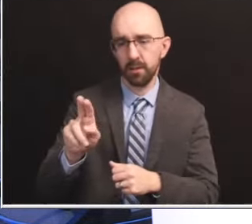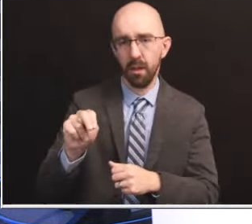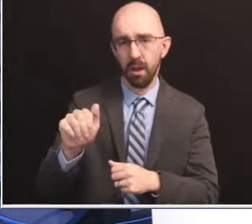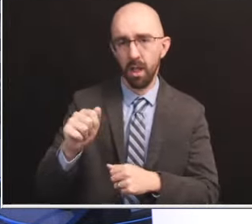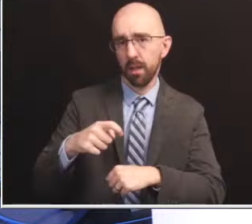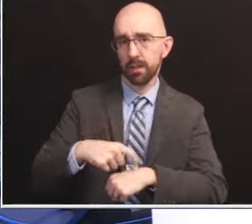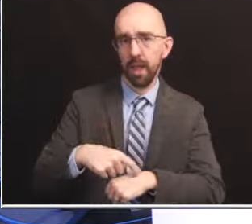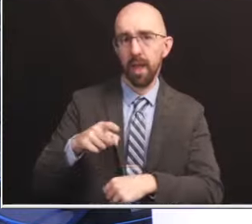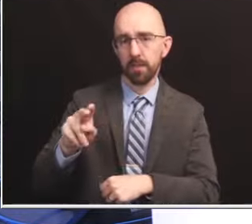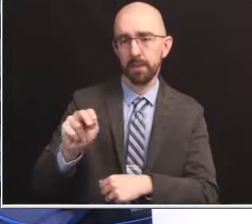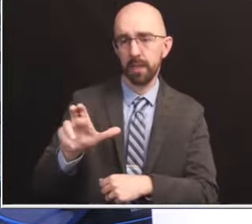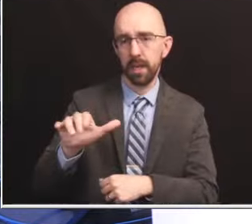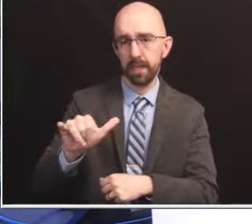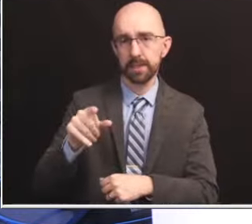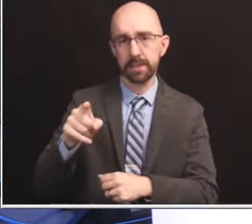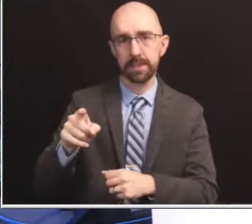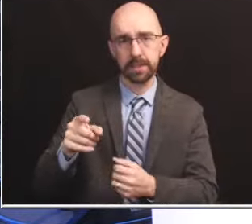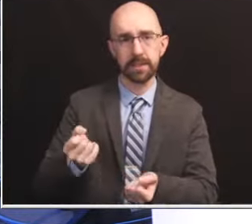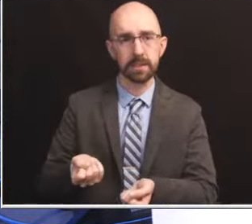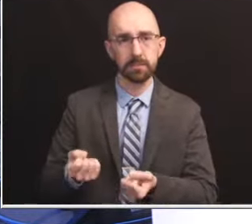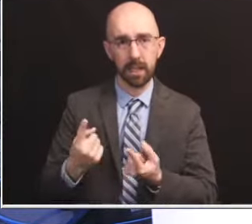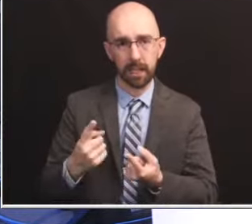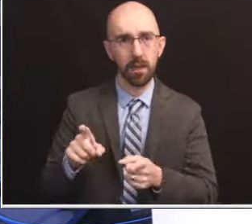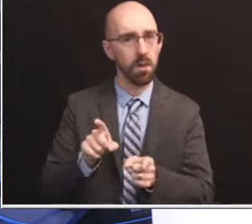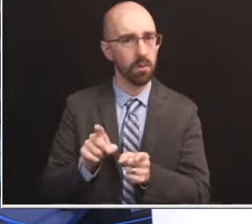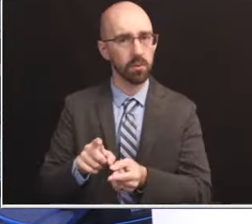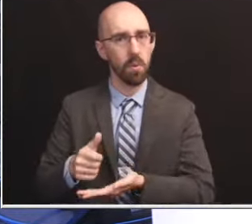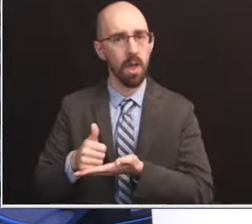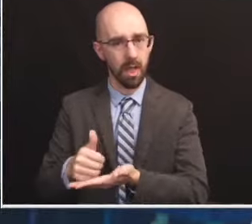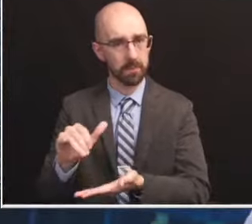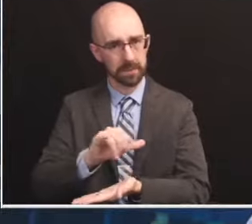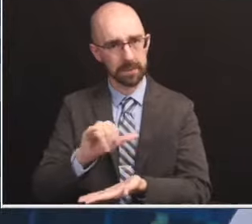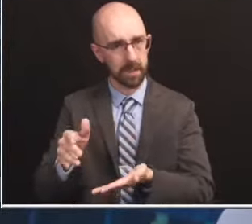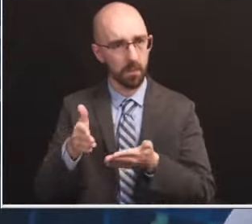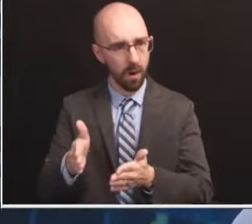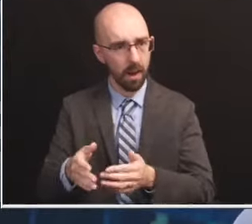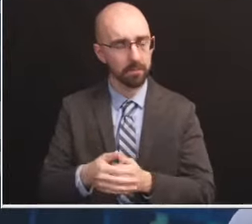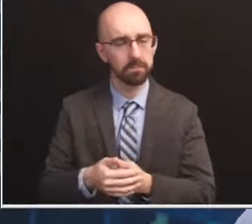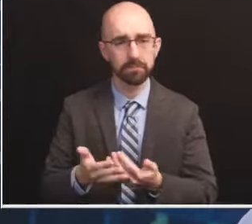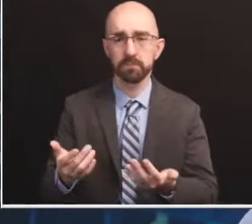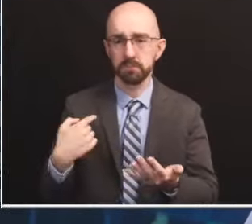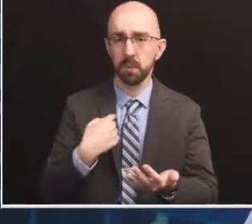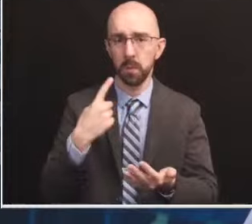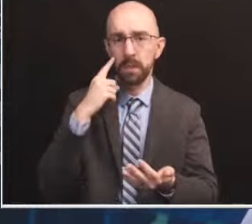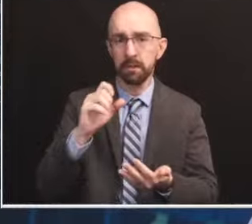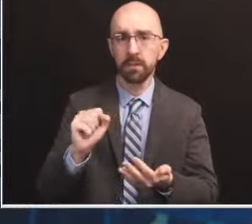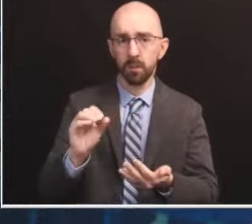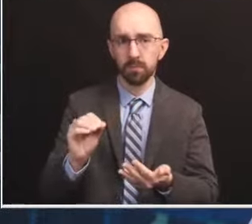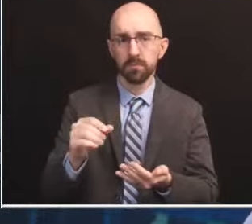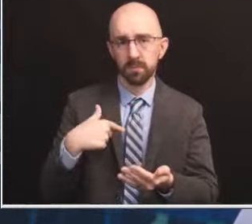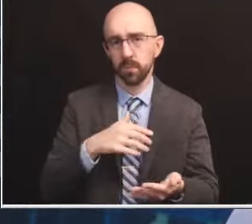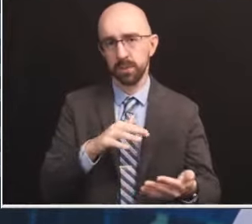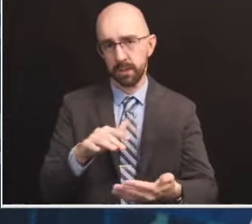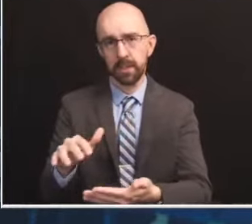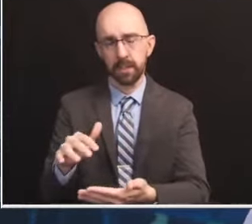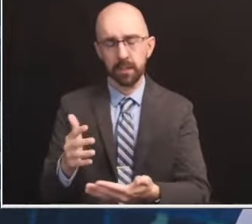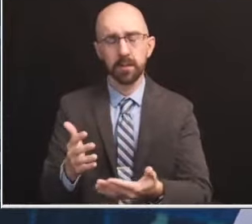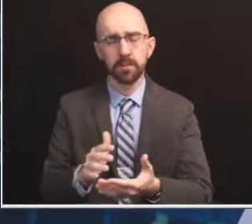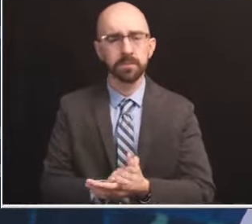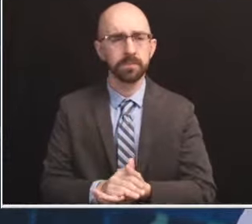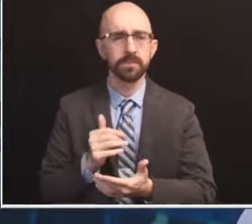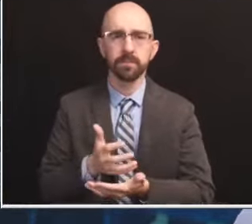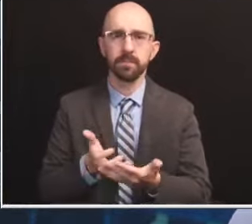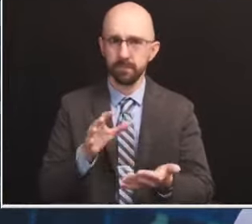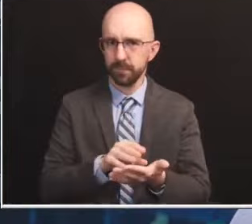is spending also help in the same way? Yeah, we think so, and we're studying it. We've got a lot to learn there,